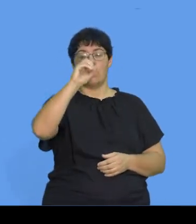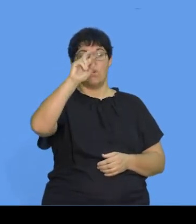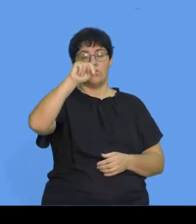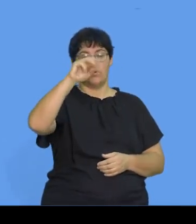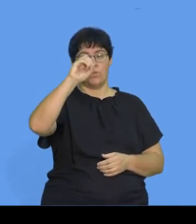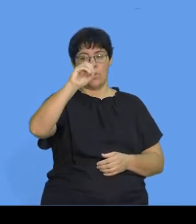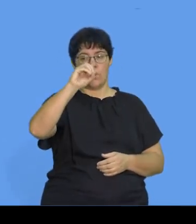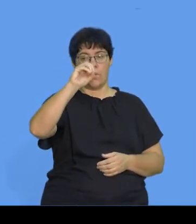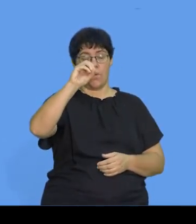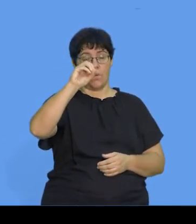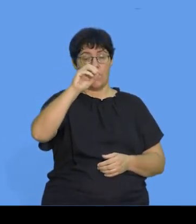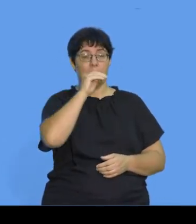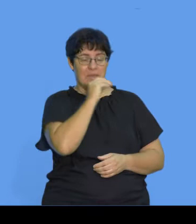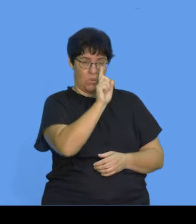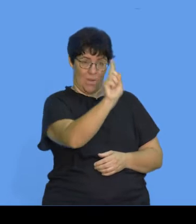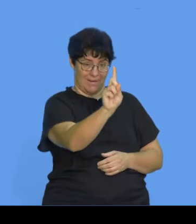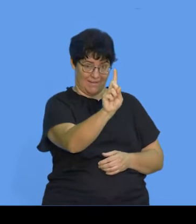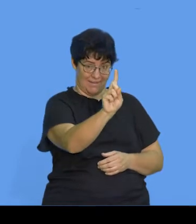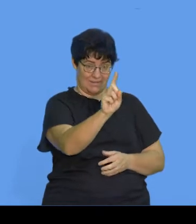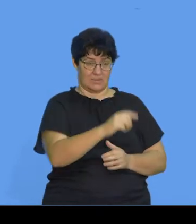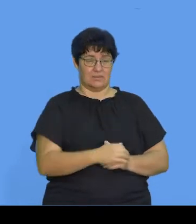mono means one.